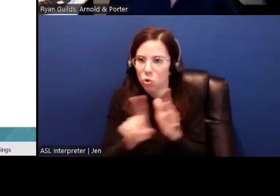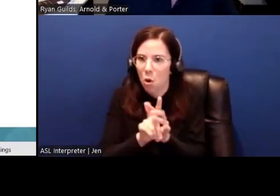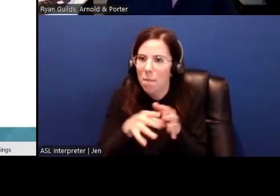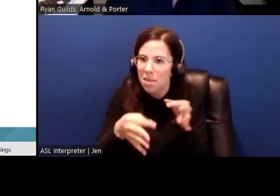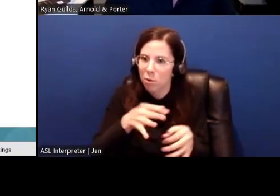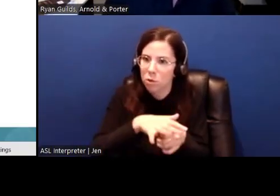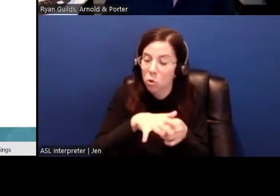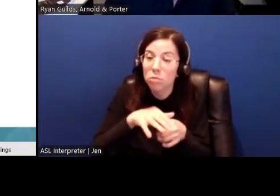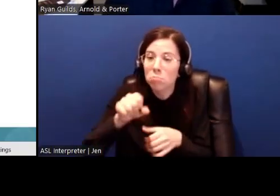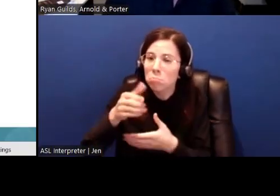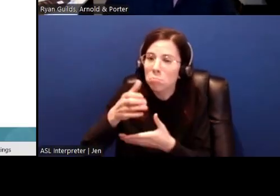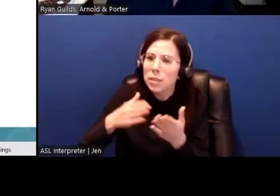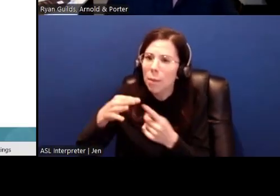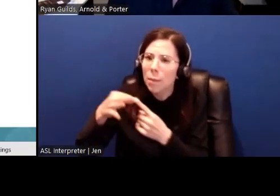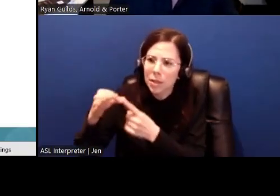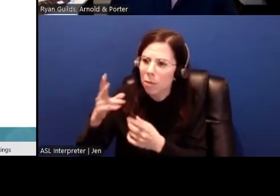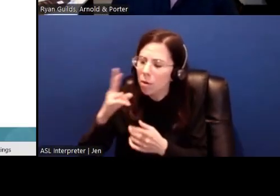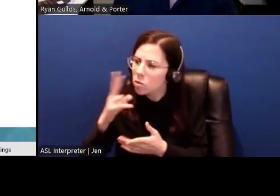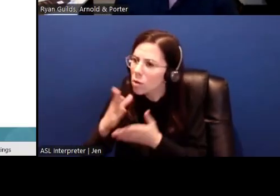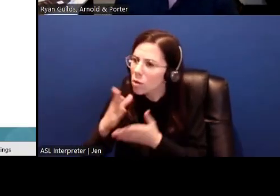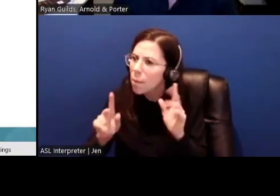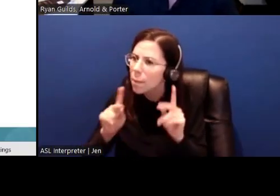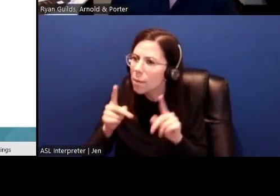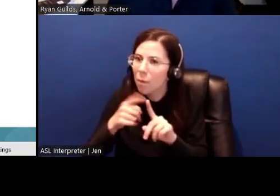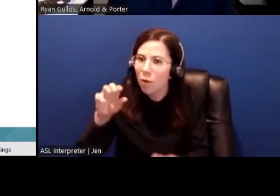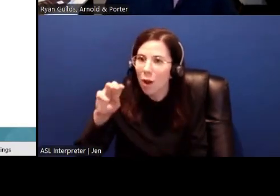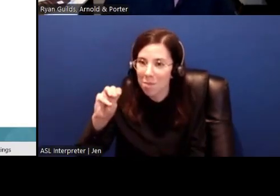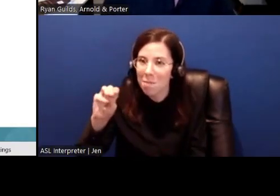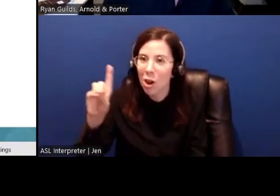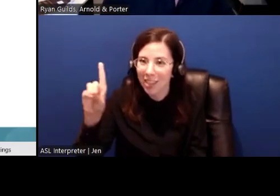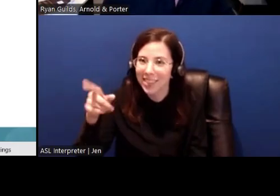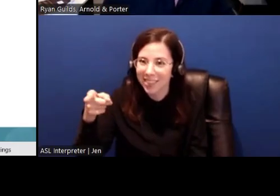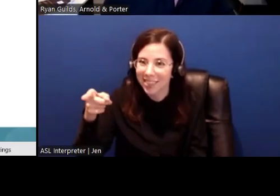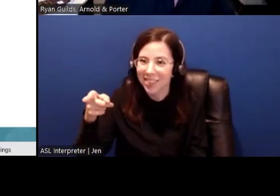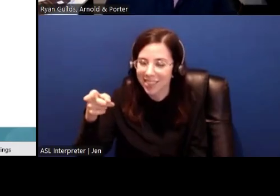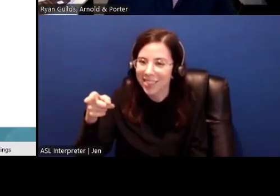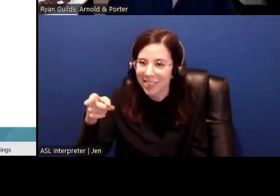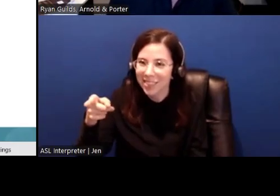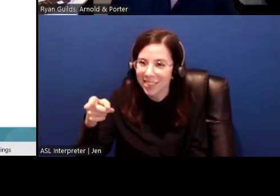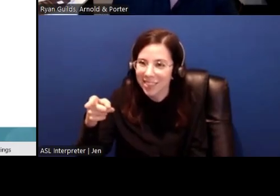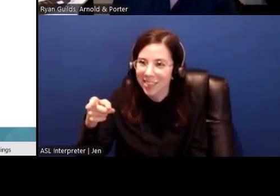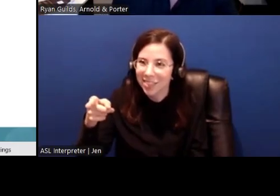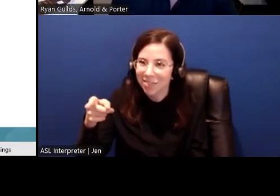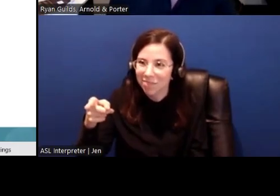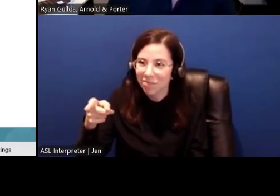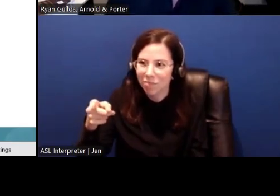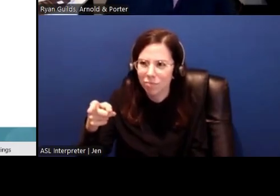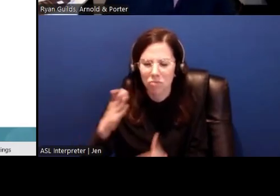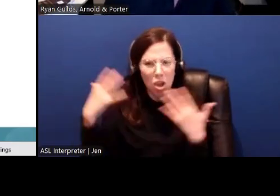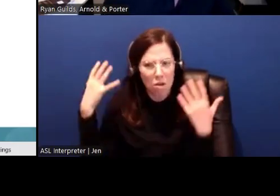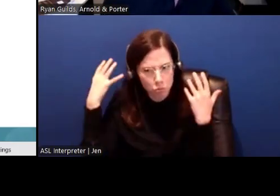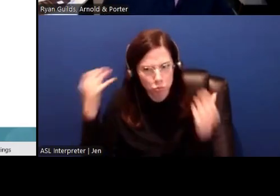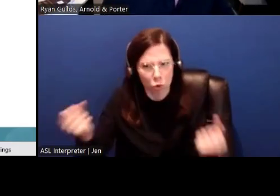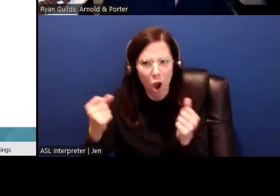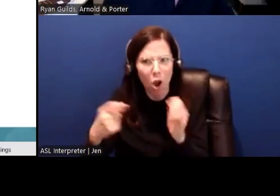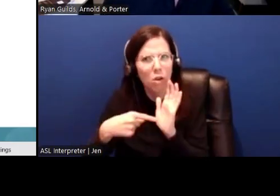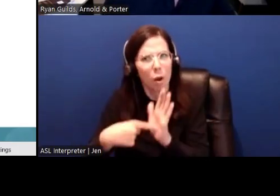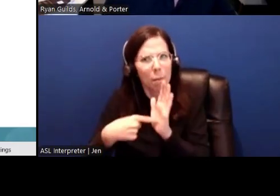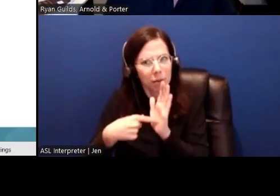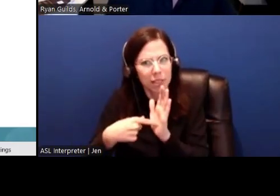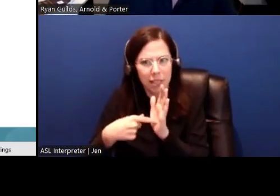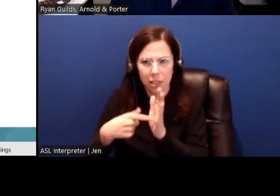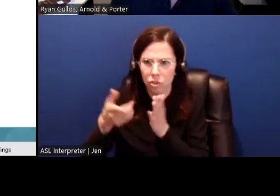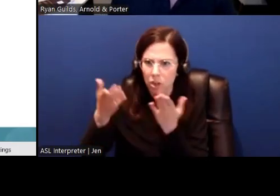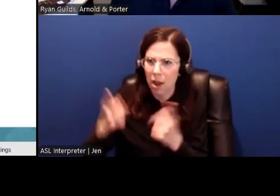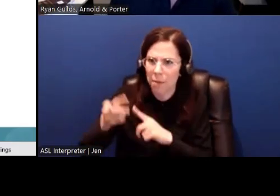are exceptions. I think I saw some folks from Maryland, for example, where there are some robust representations that take place